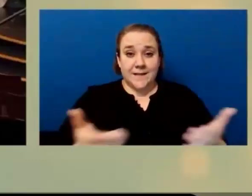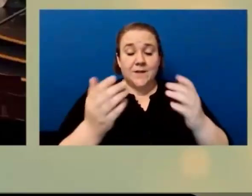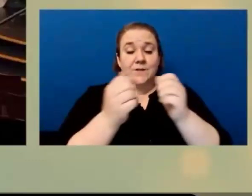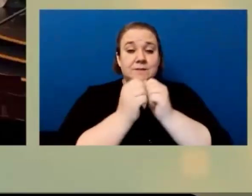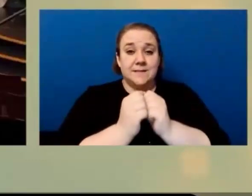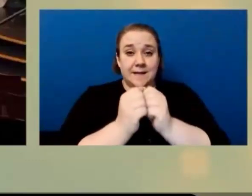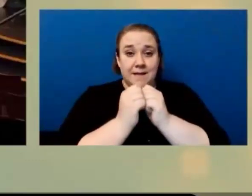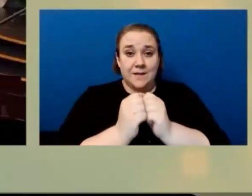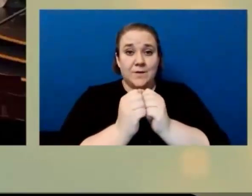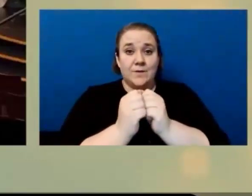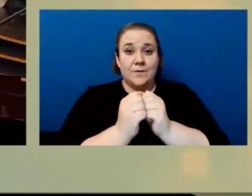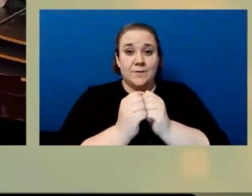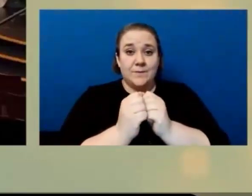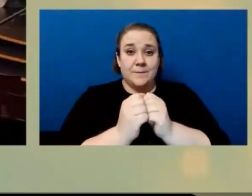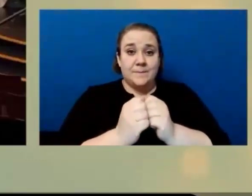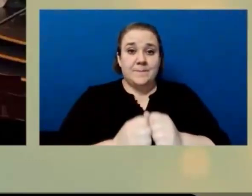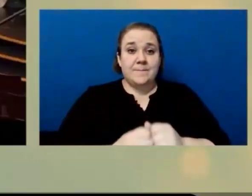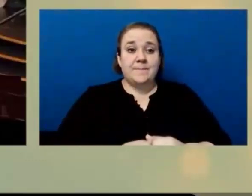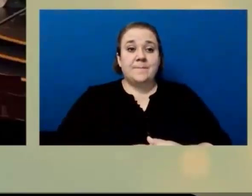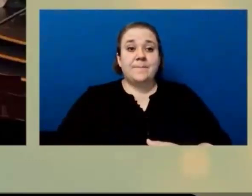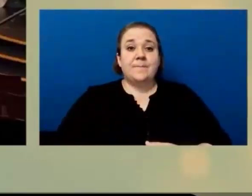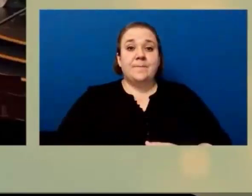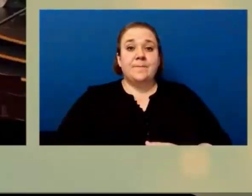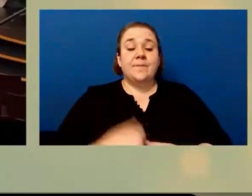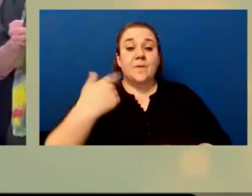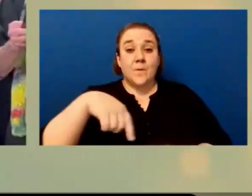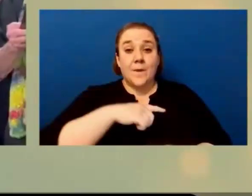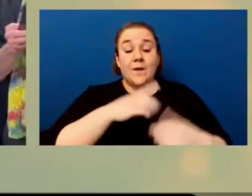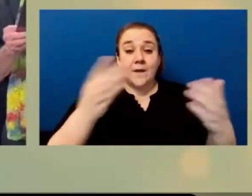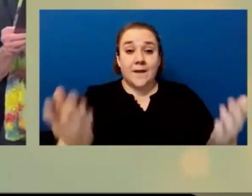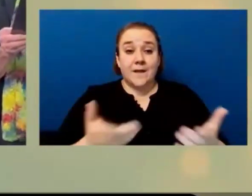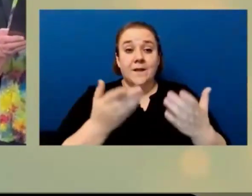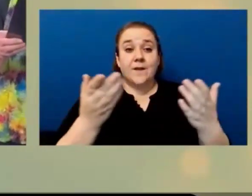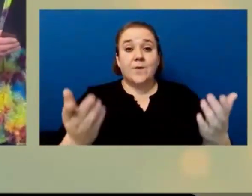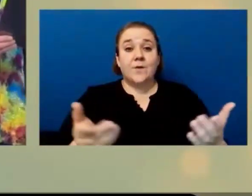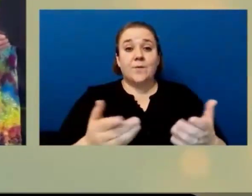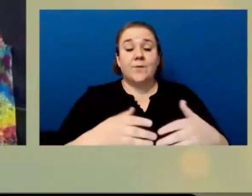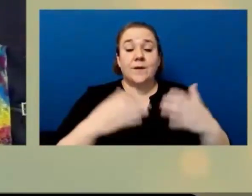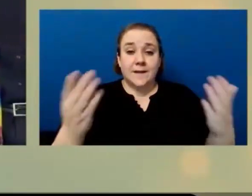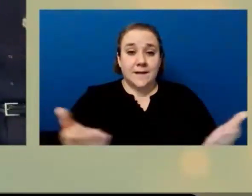We are.